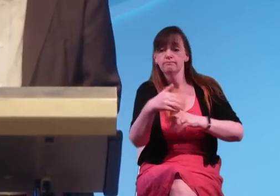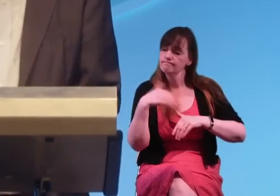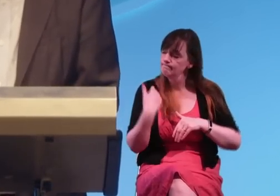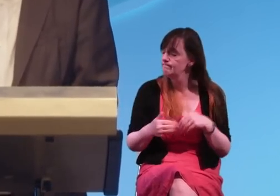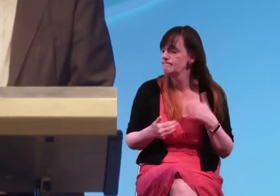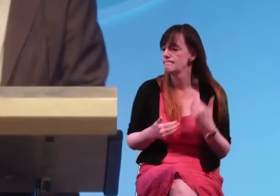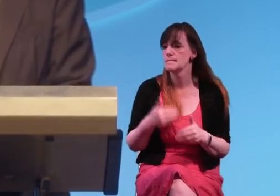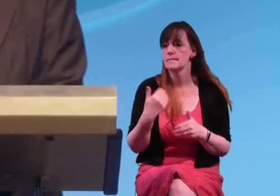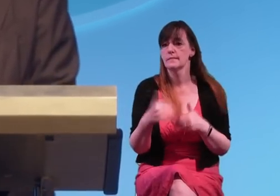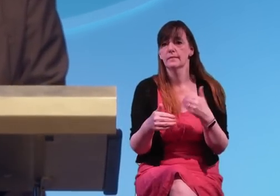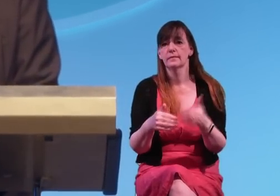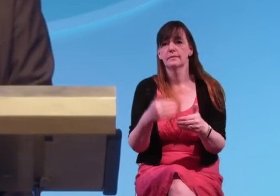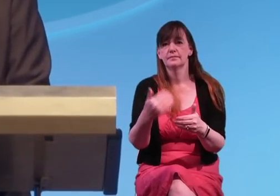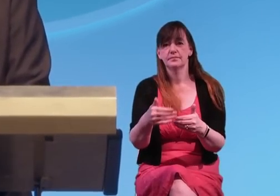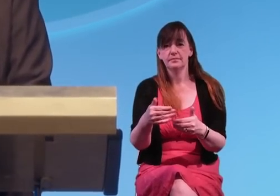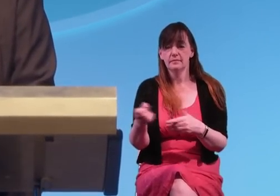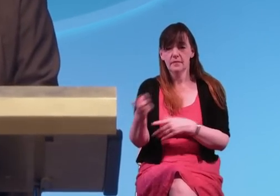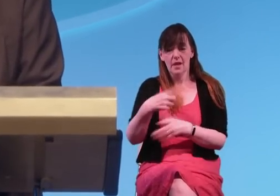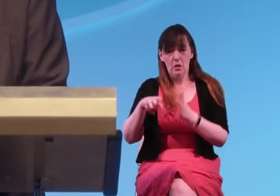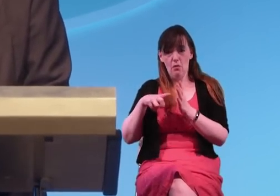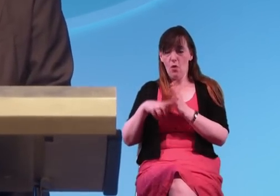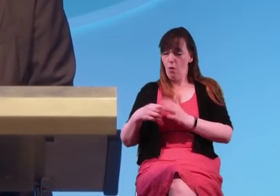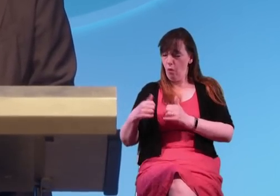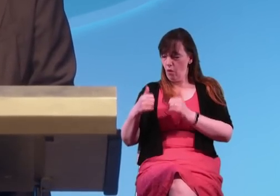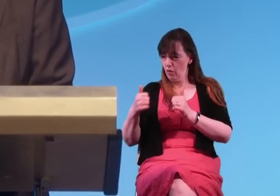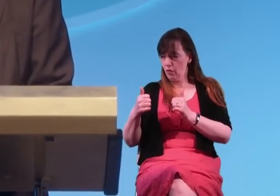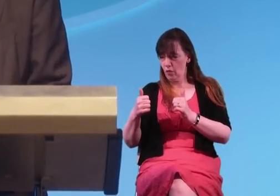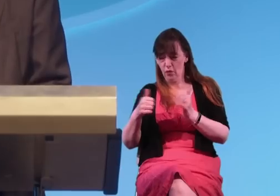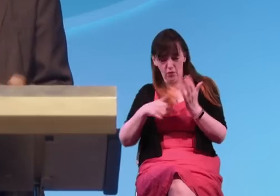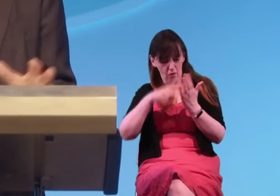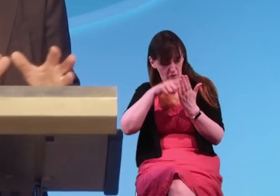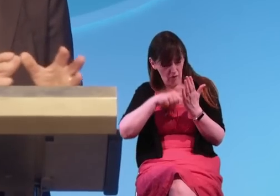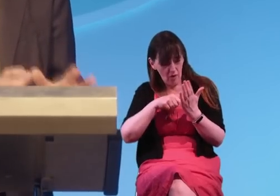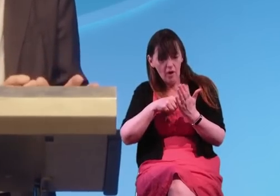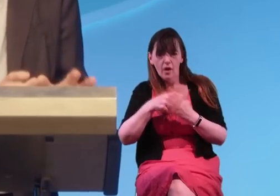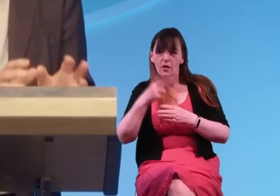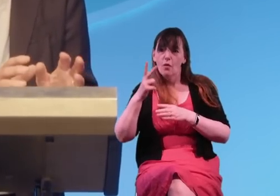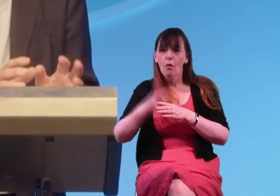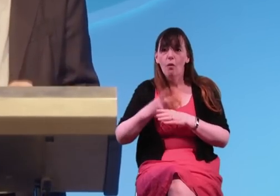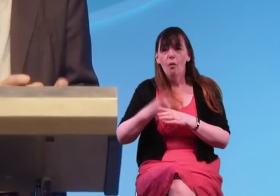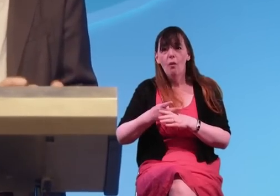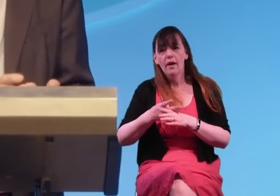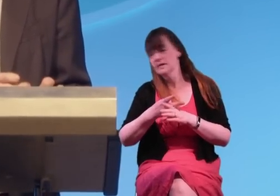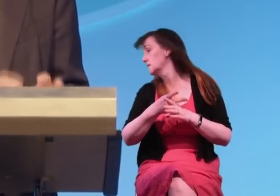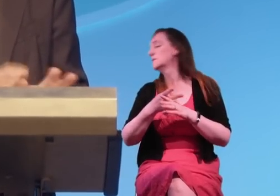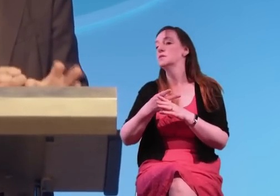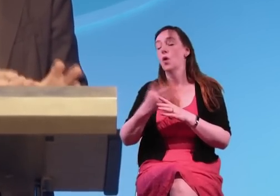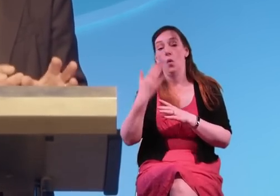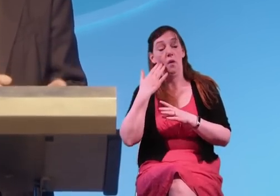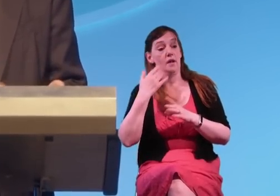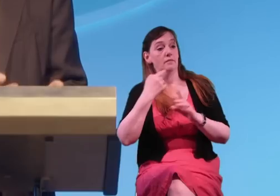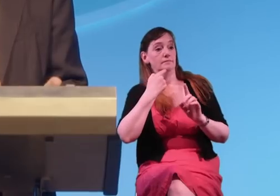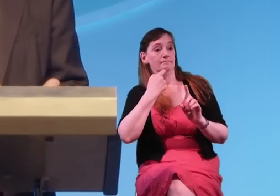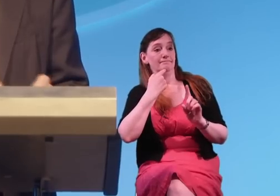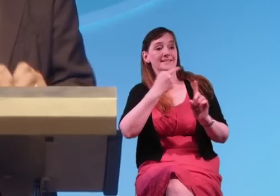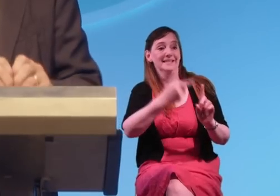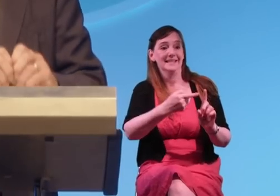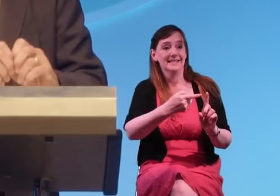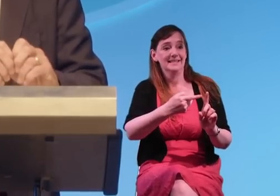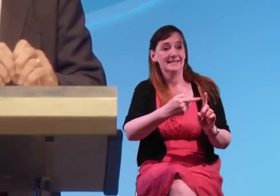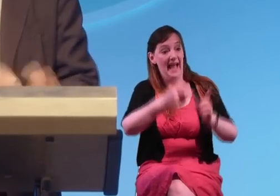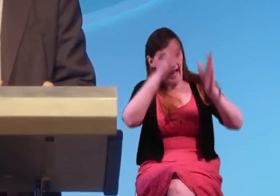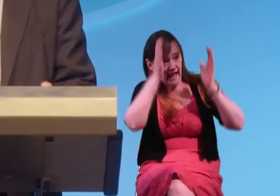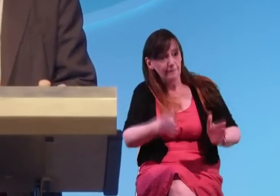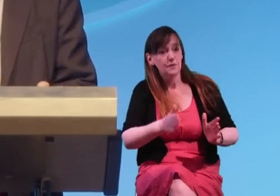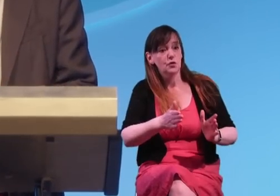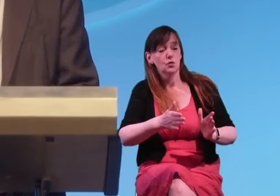and Paul is very, very good at this, constantly when he gives him an indicative, when he gives him an imperative, I want